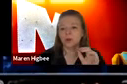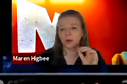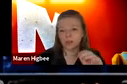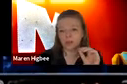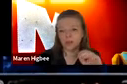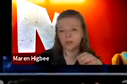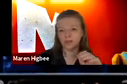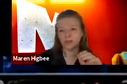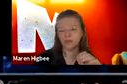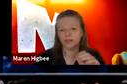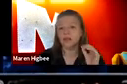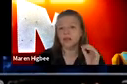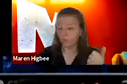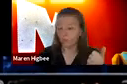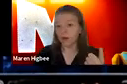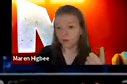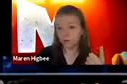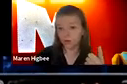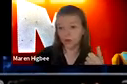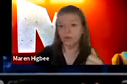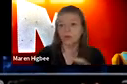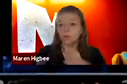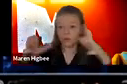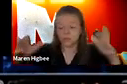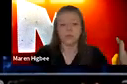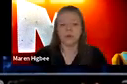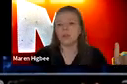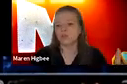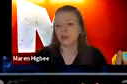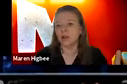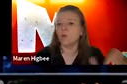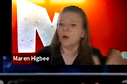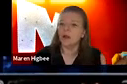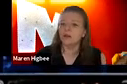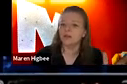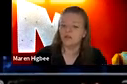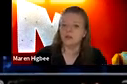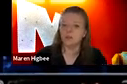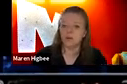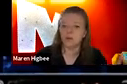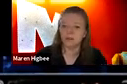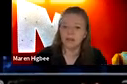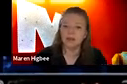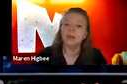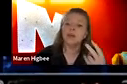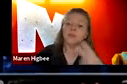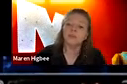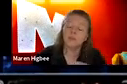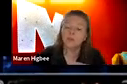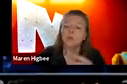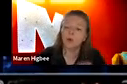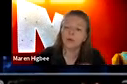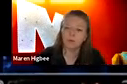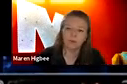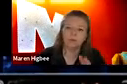most, there are some things that are still one under the, uh, you know, we're still working on figuring out what different communities need, but